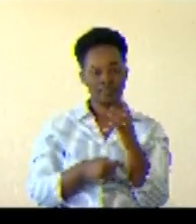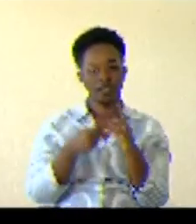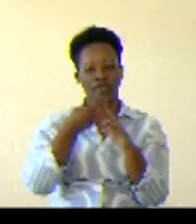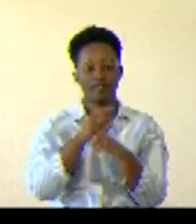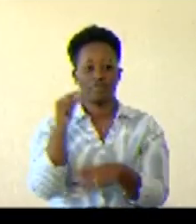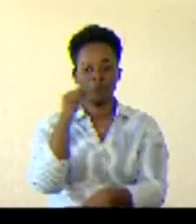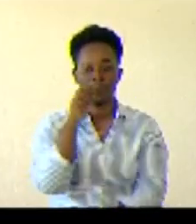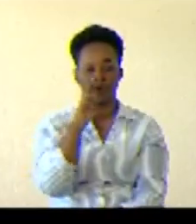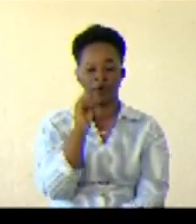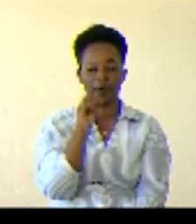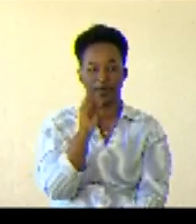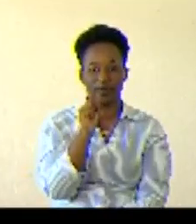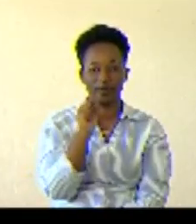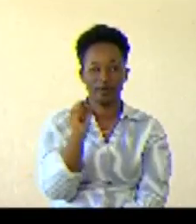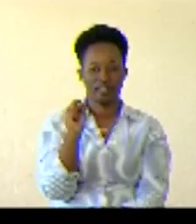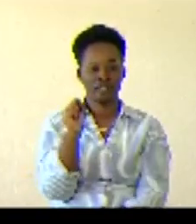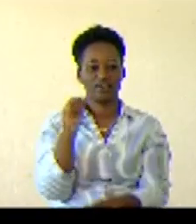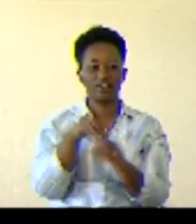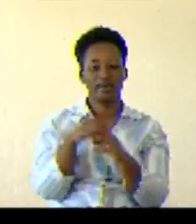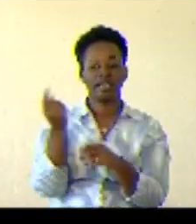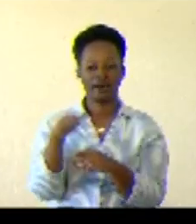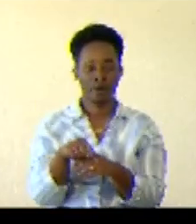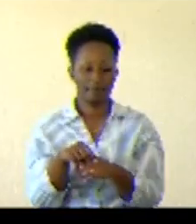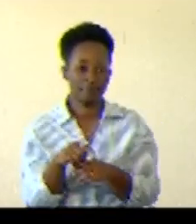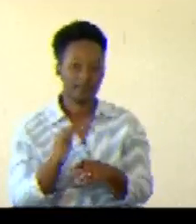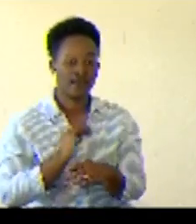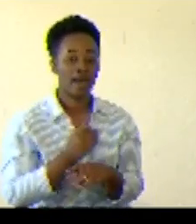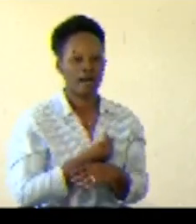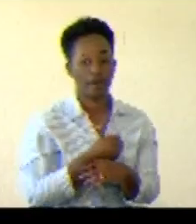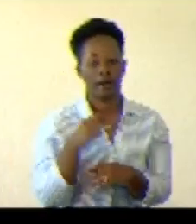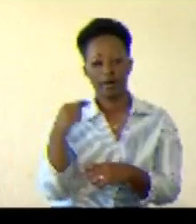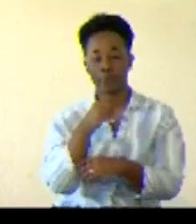income. So our disposable income, our gross income